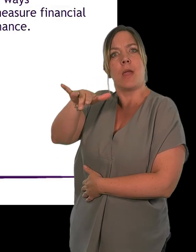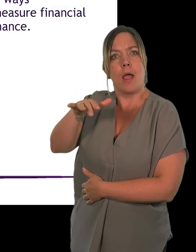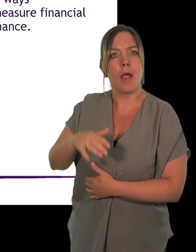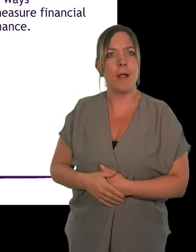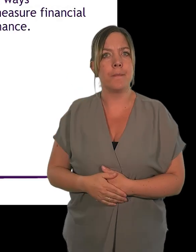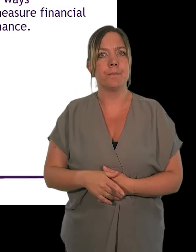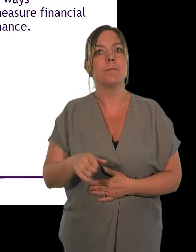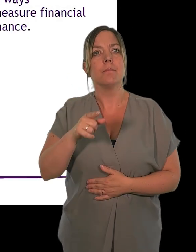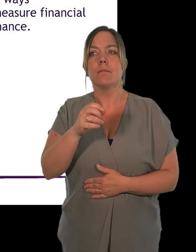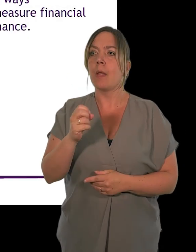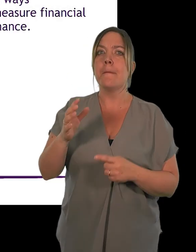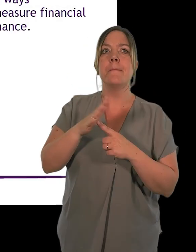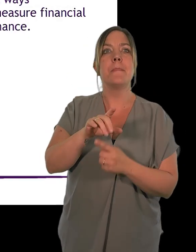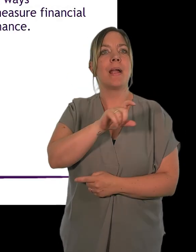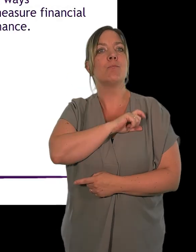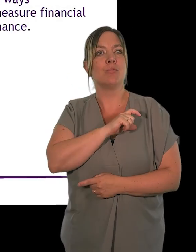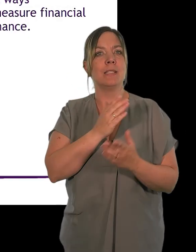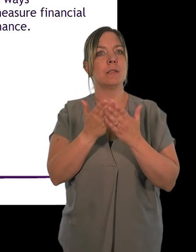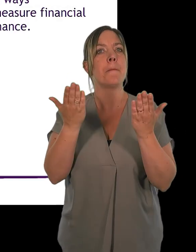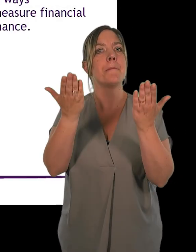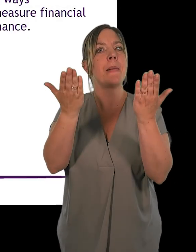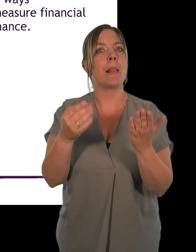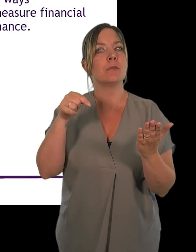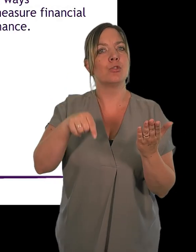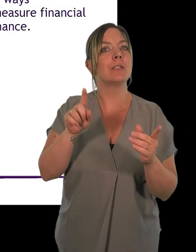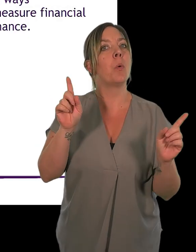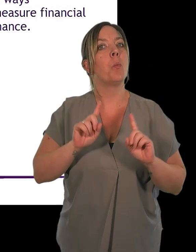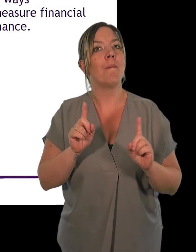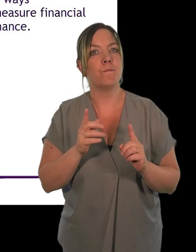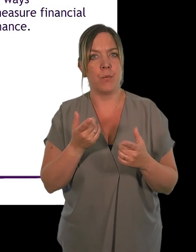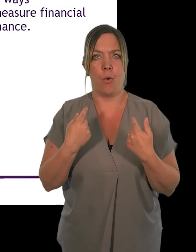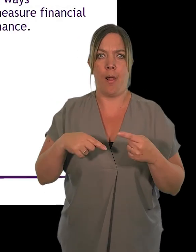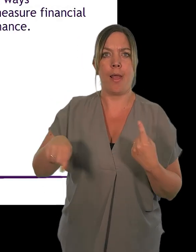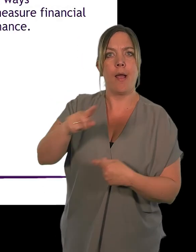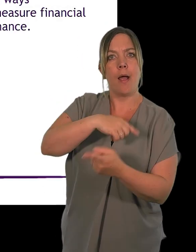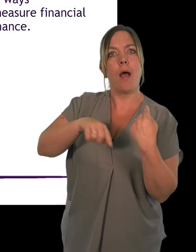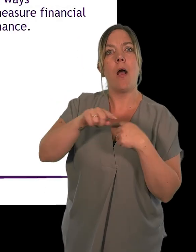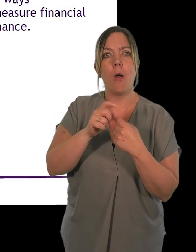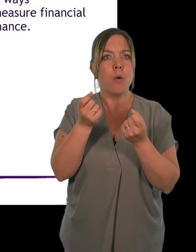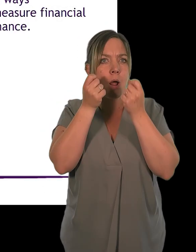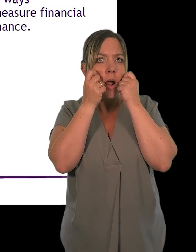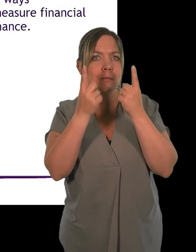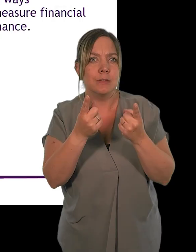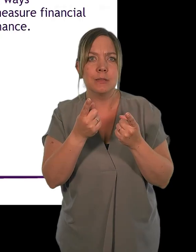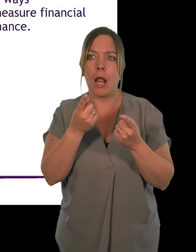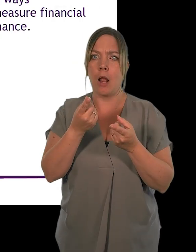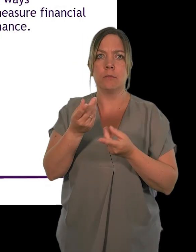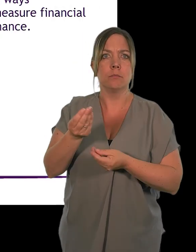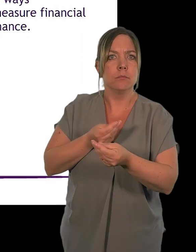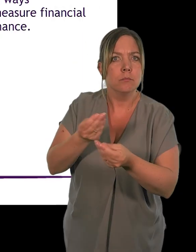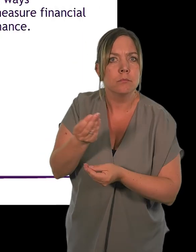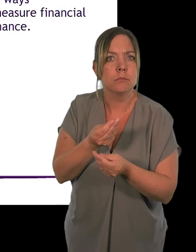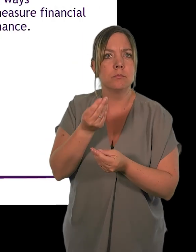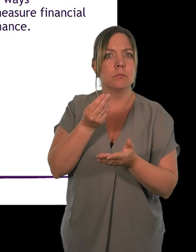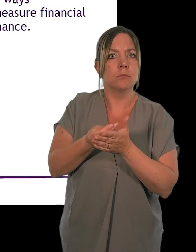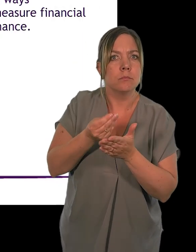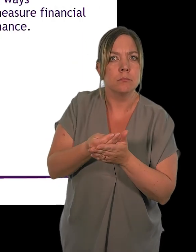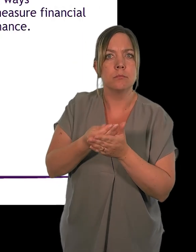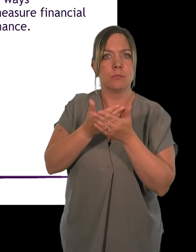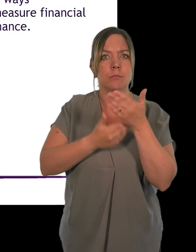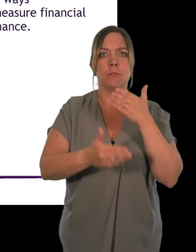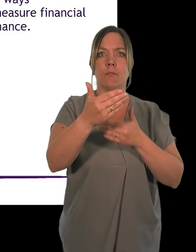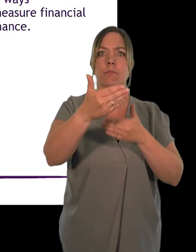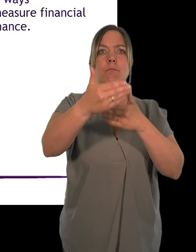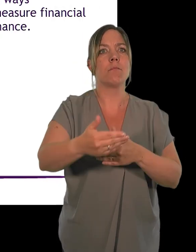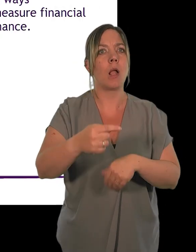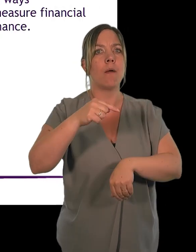of transactions over a given period of time and lets you know really how much money or budget you have and how much deficit